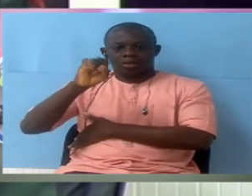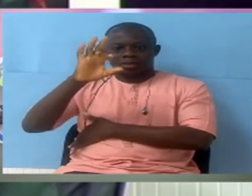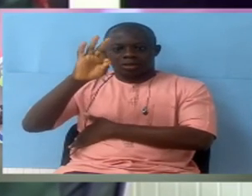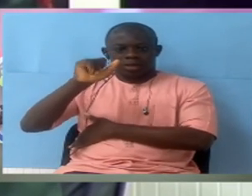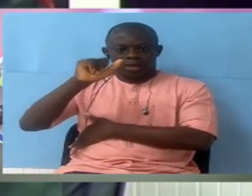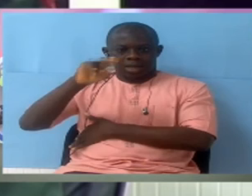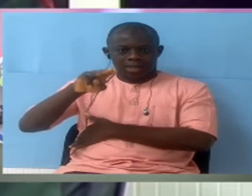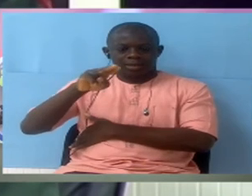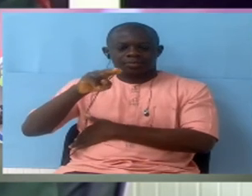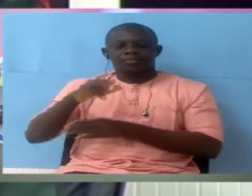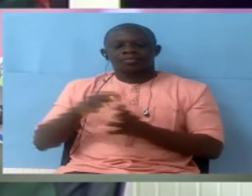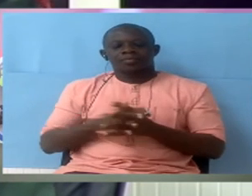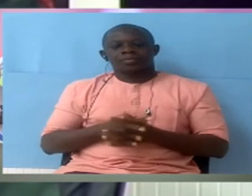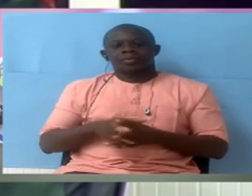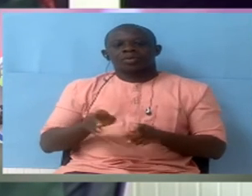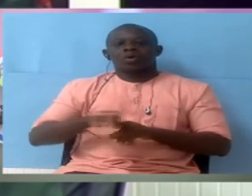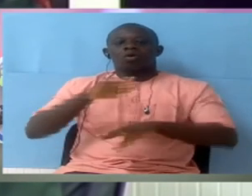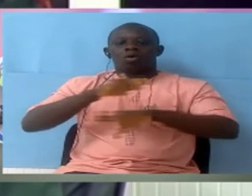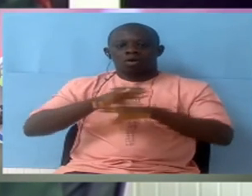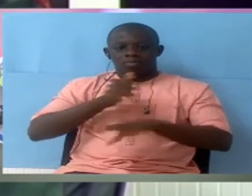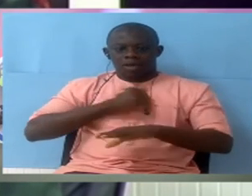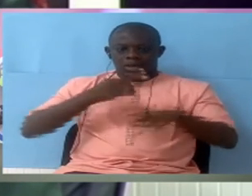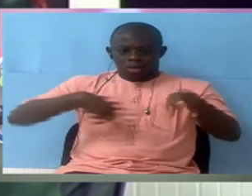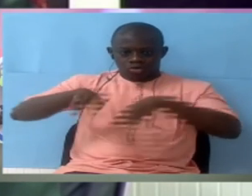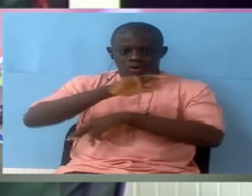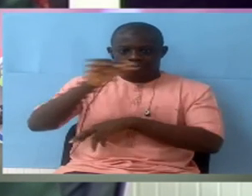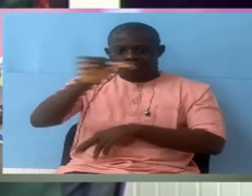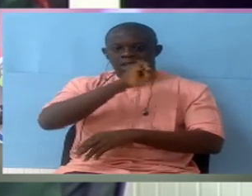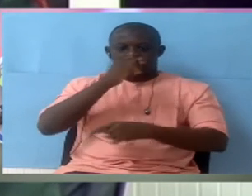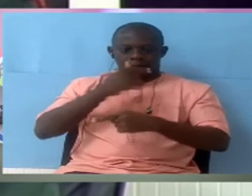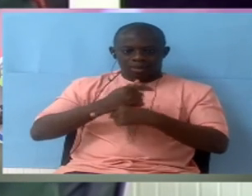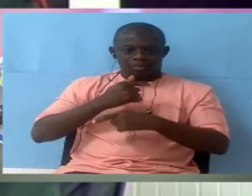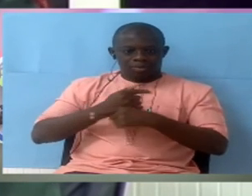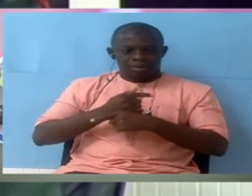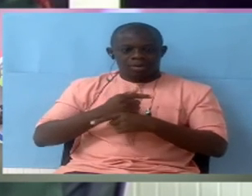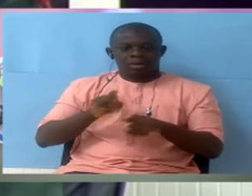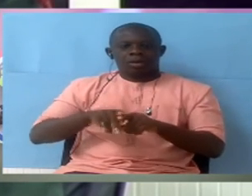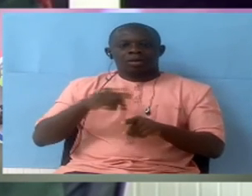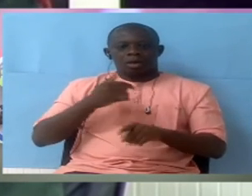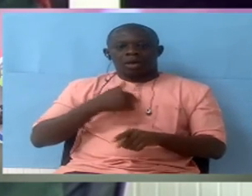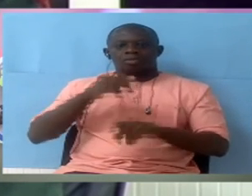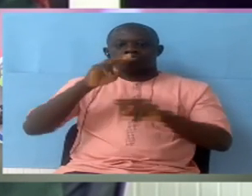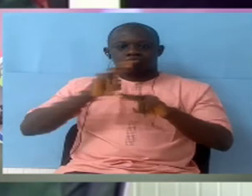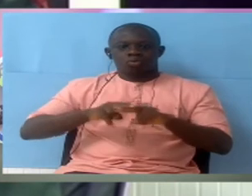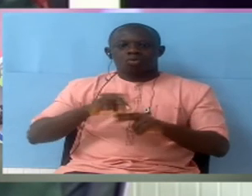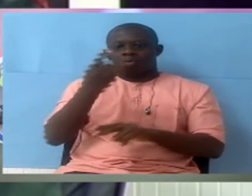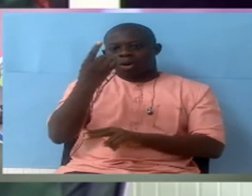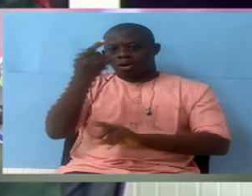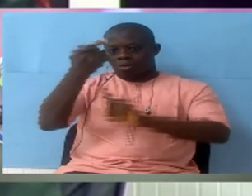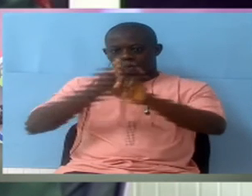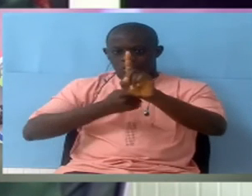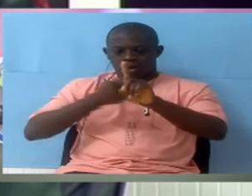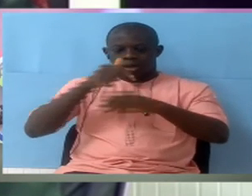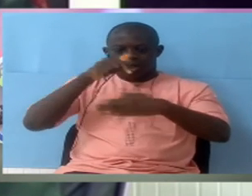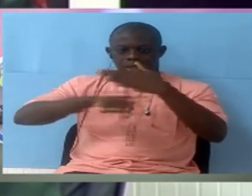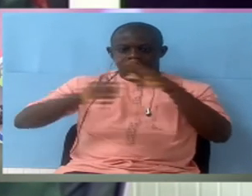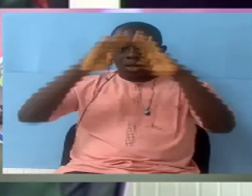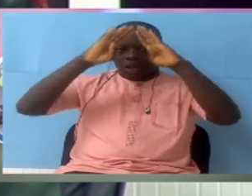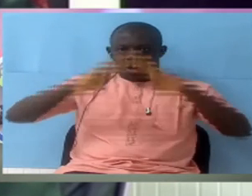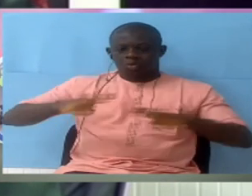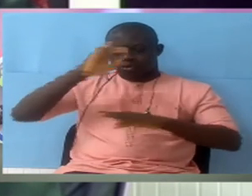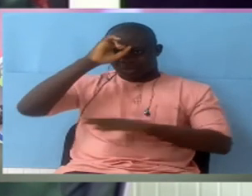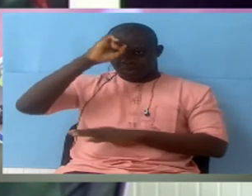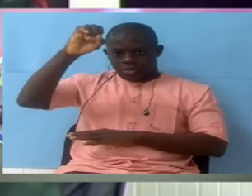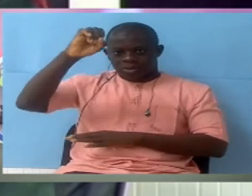Quetta. On my return, bama delu si, I served 1 month at the State House. Ma def ben wer